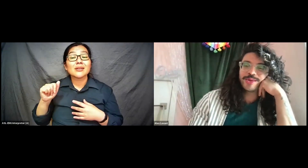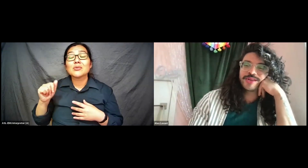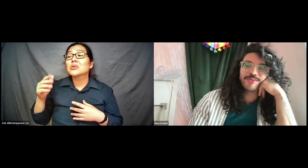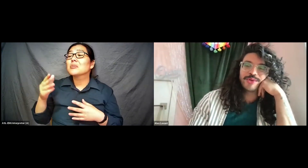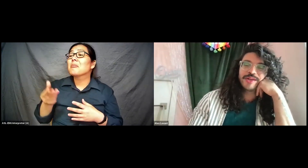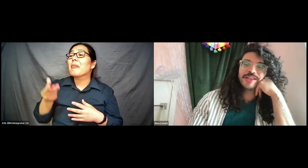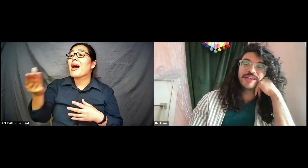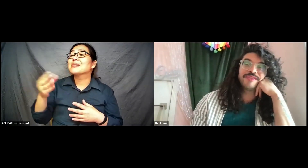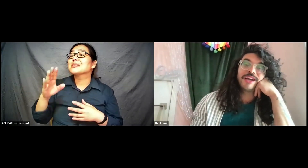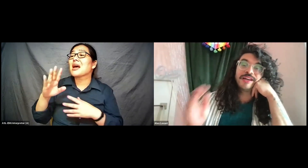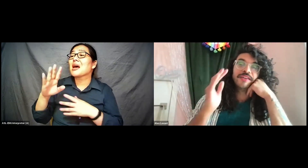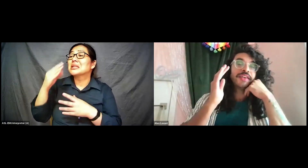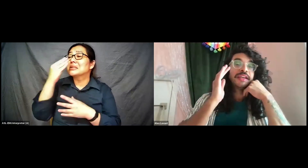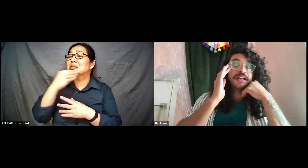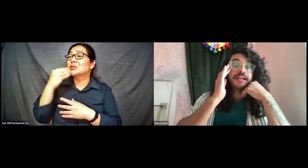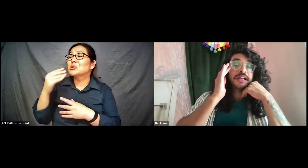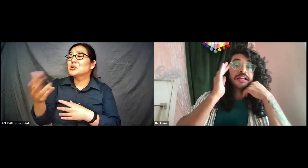job of